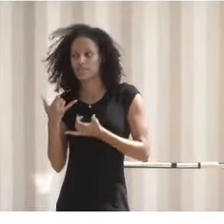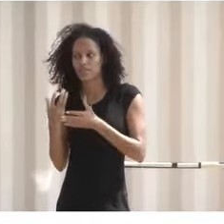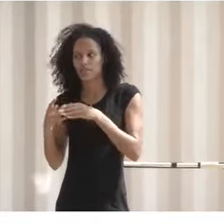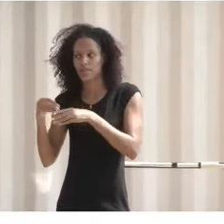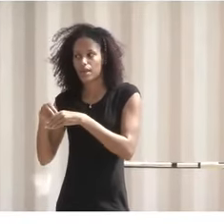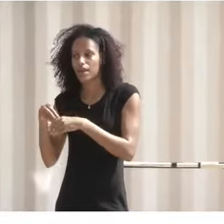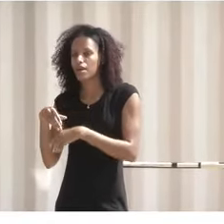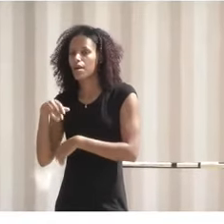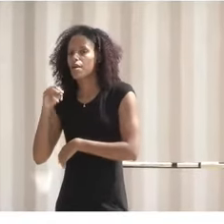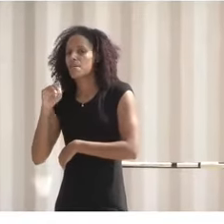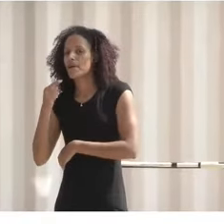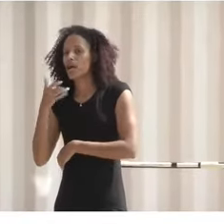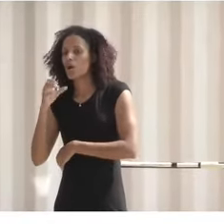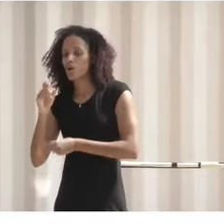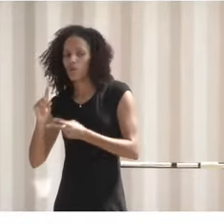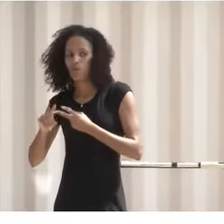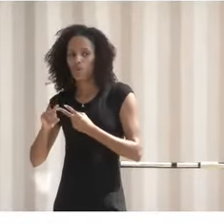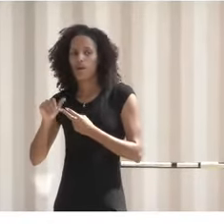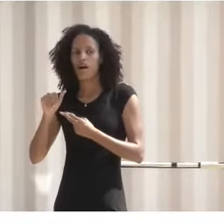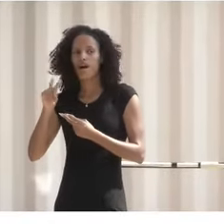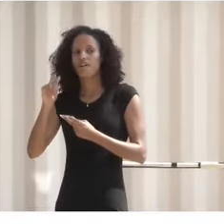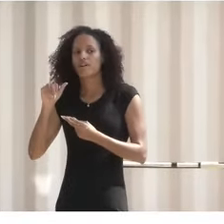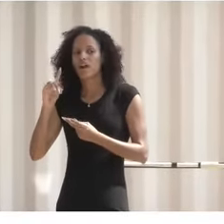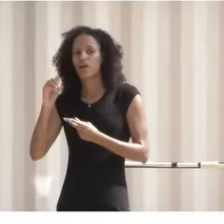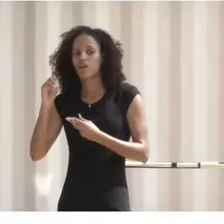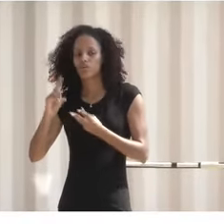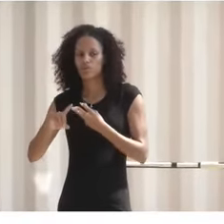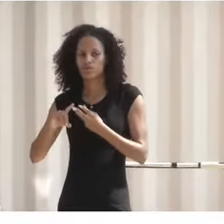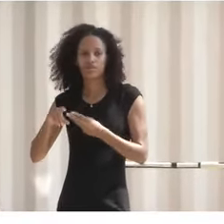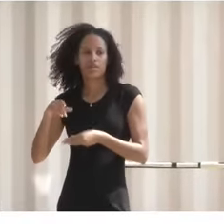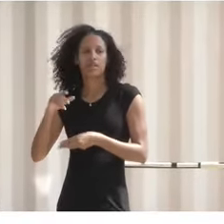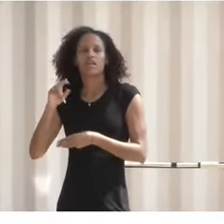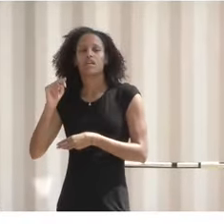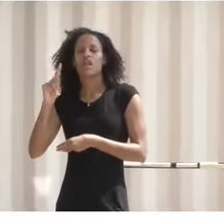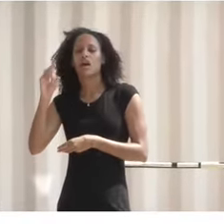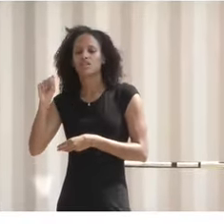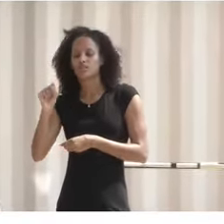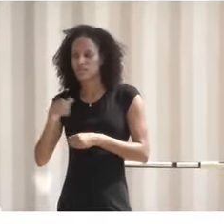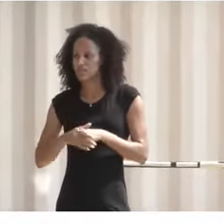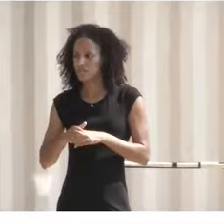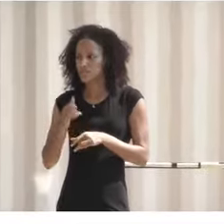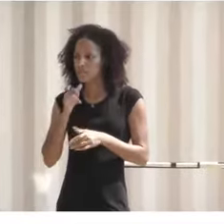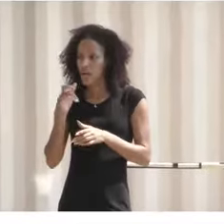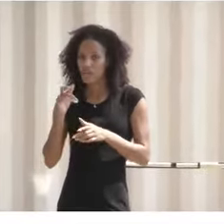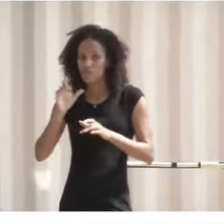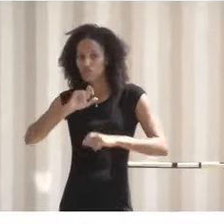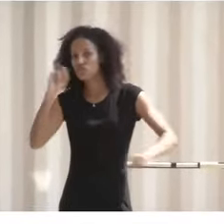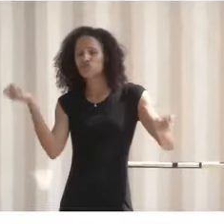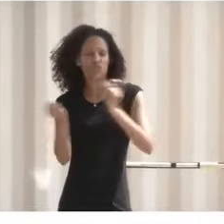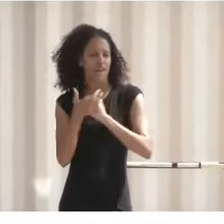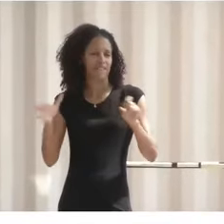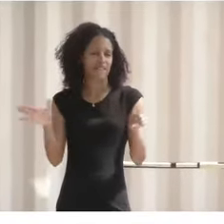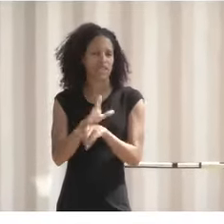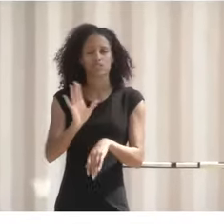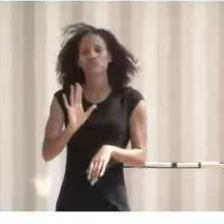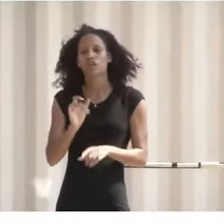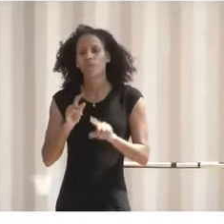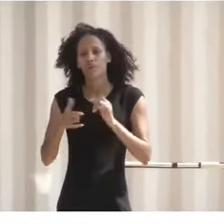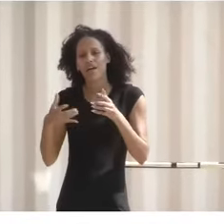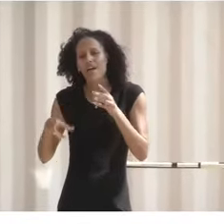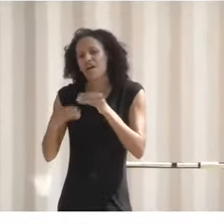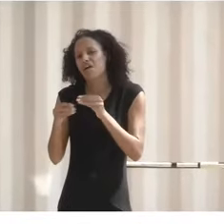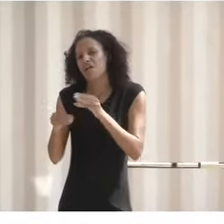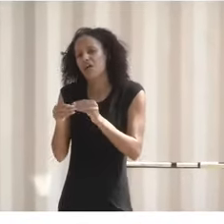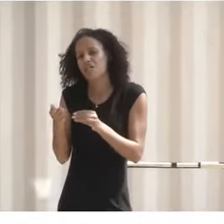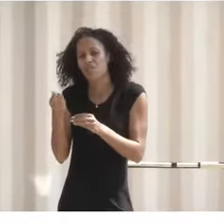planting avocados, let's start planting macadamia nuts. Let's start diversifying, not necessarily completely transplanting what you're